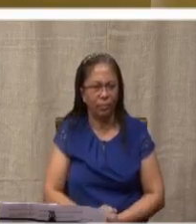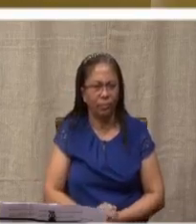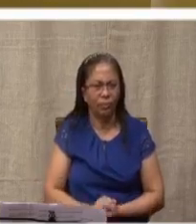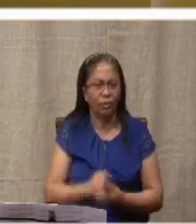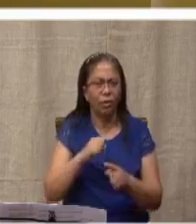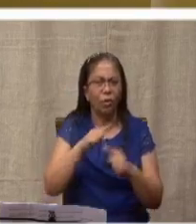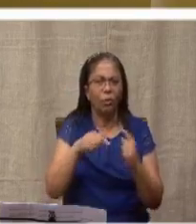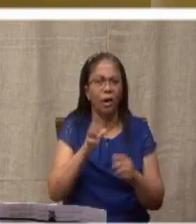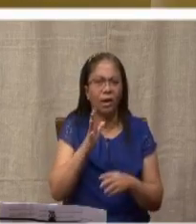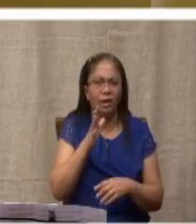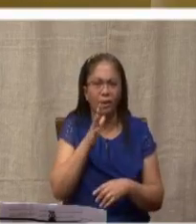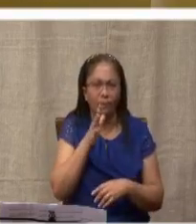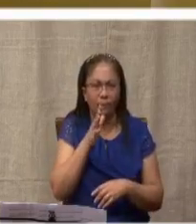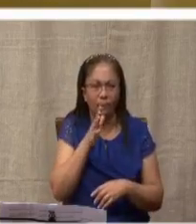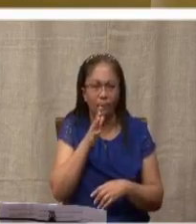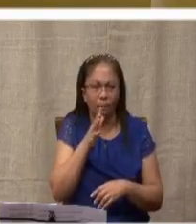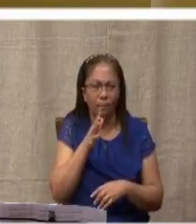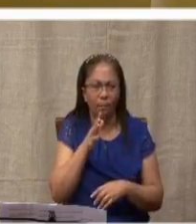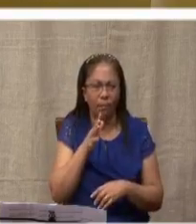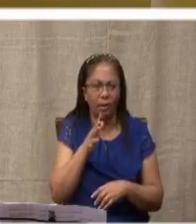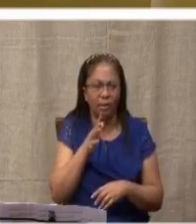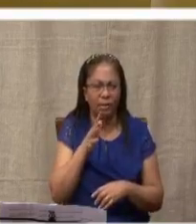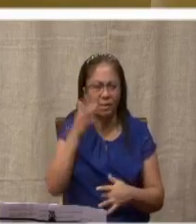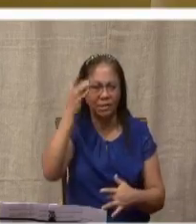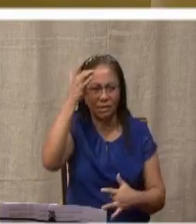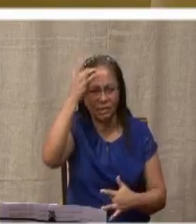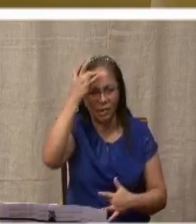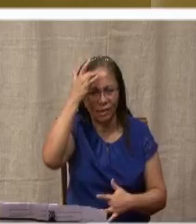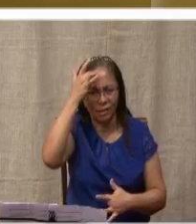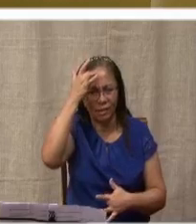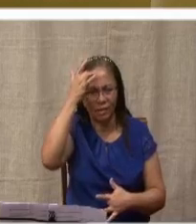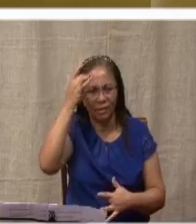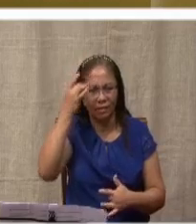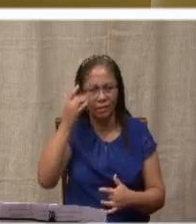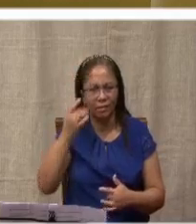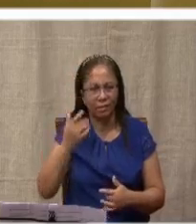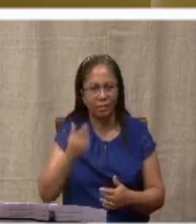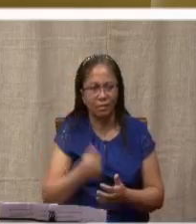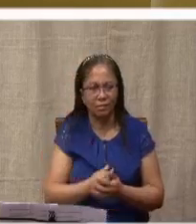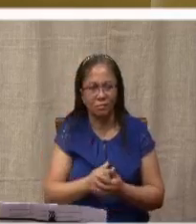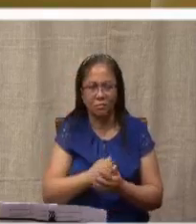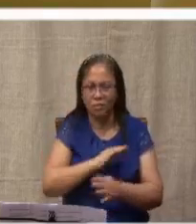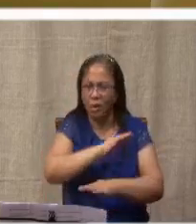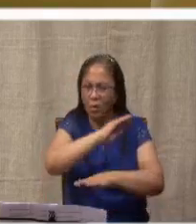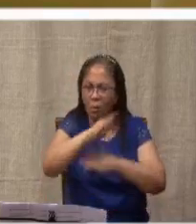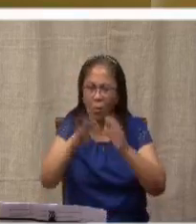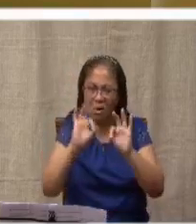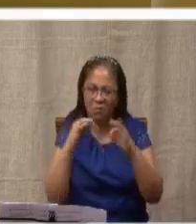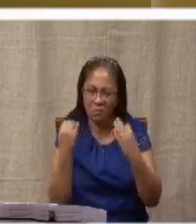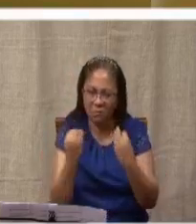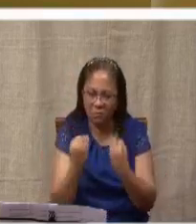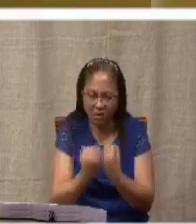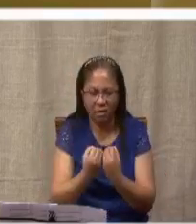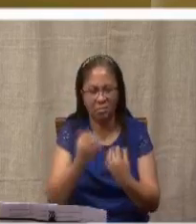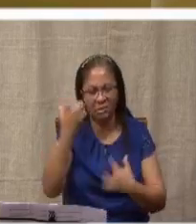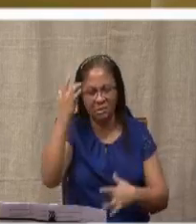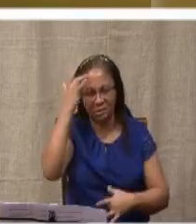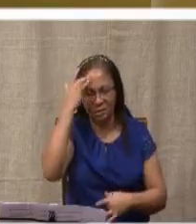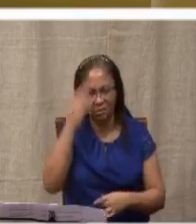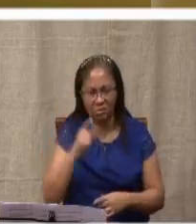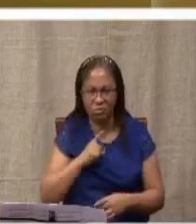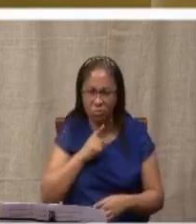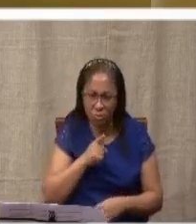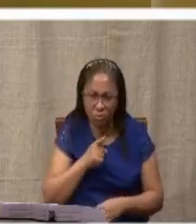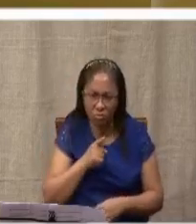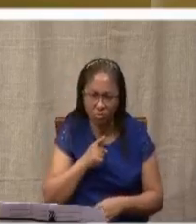when the mother is ill so goes the whole family with her true or not